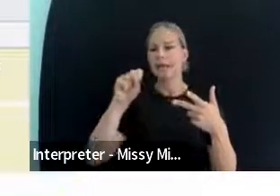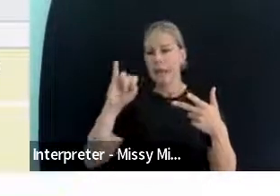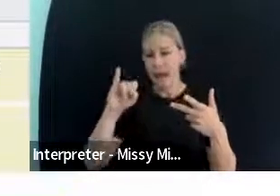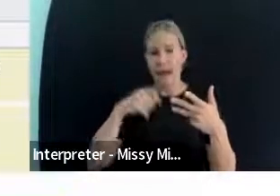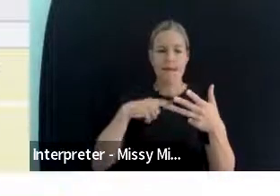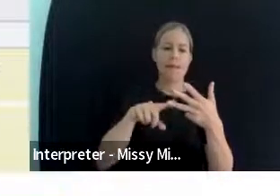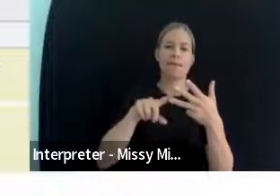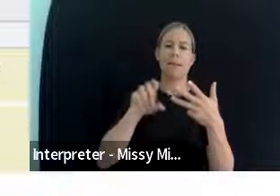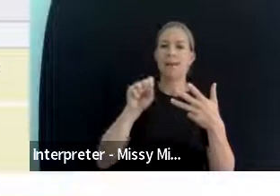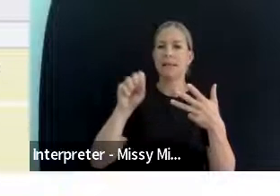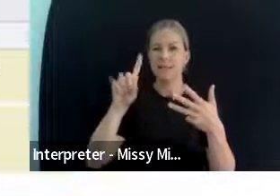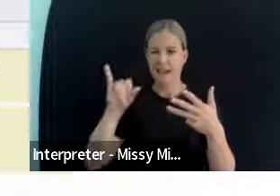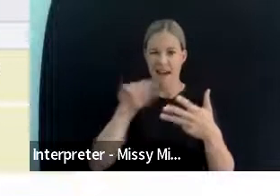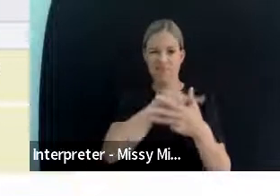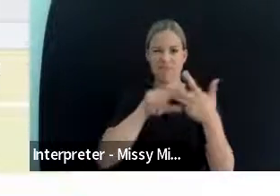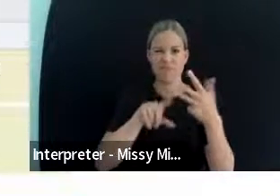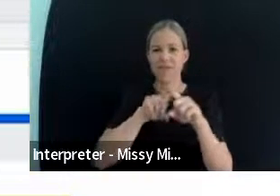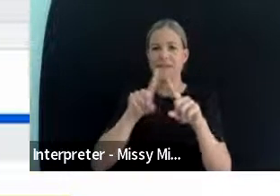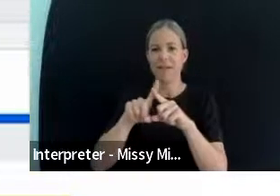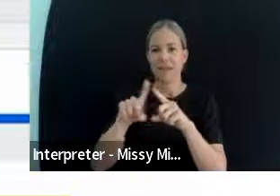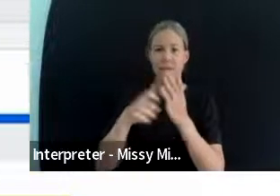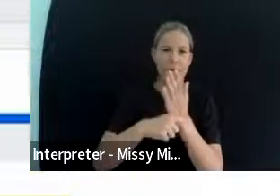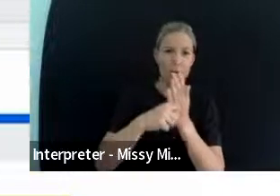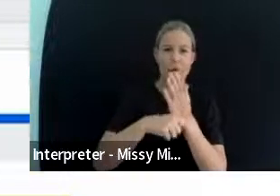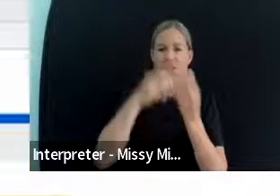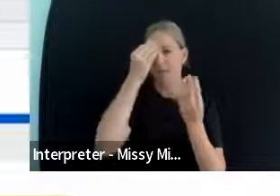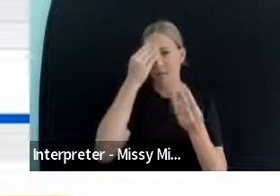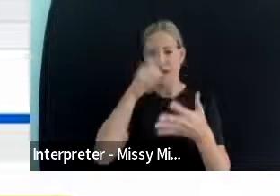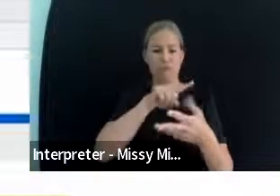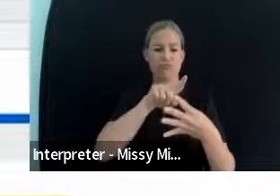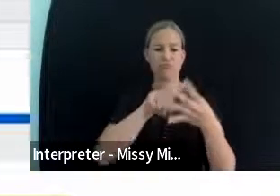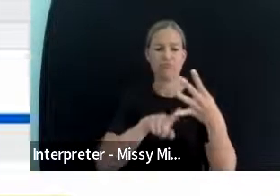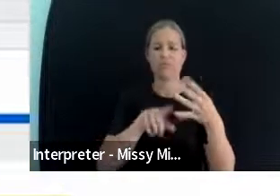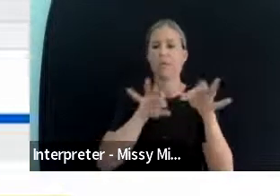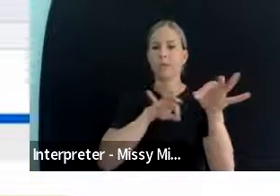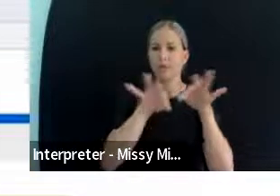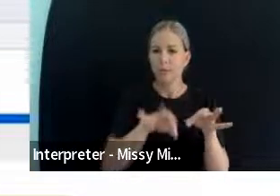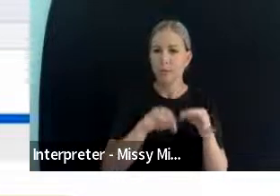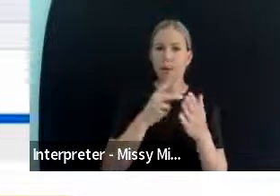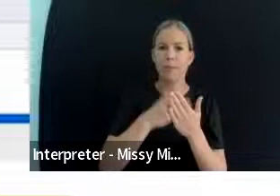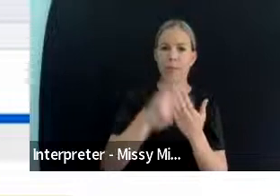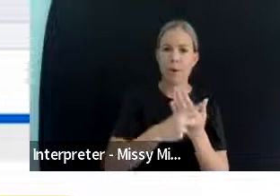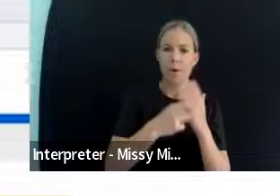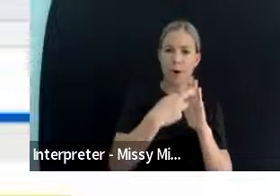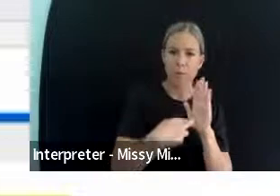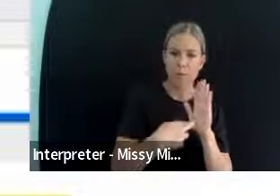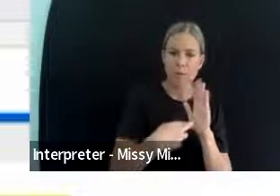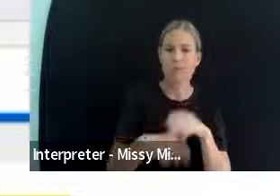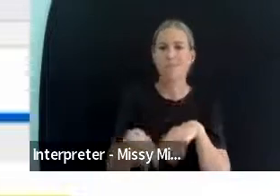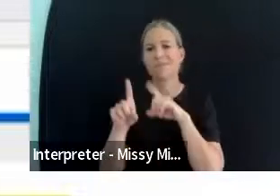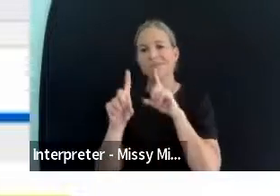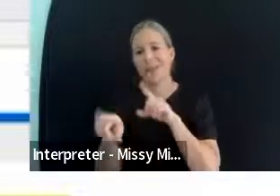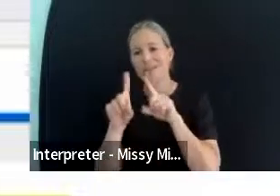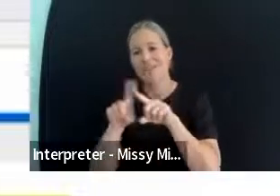Security Disability Insurance, SSDI, explaining program rules, answering frequently asked questions,